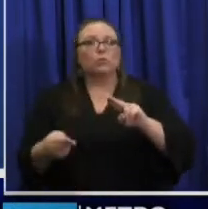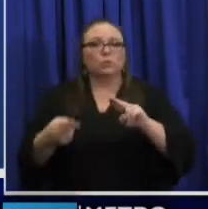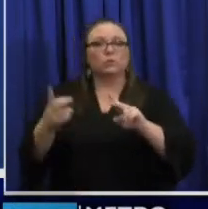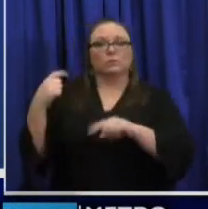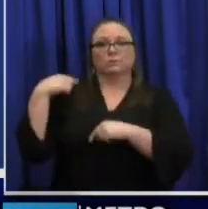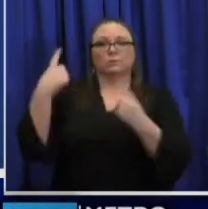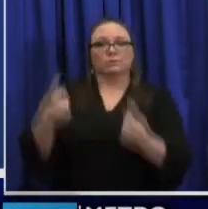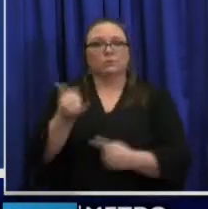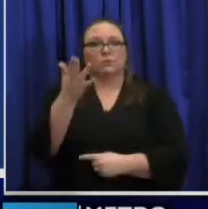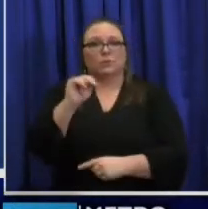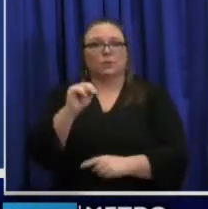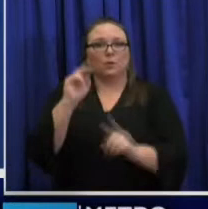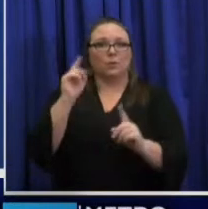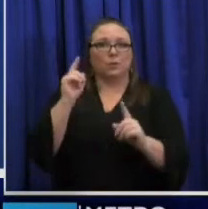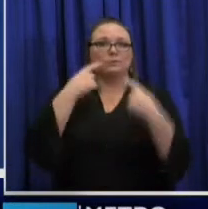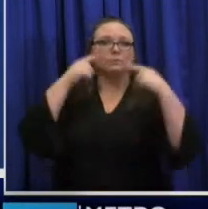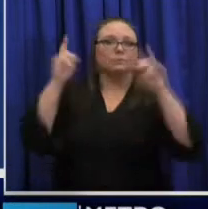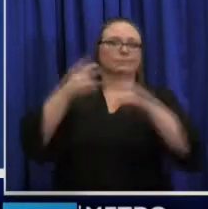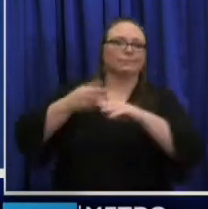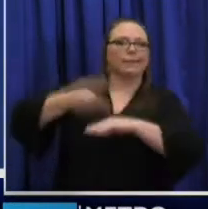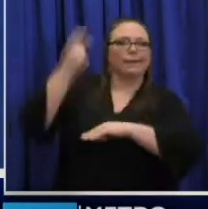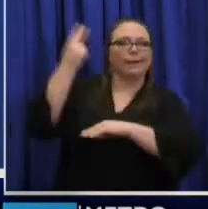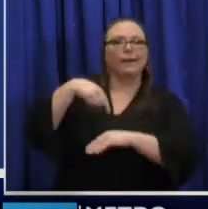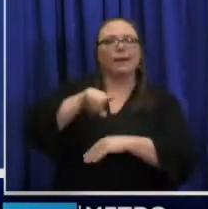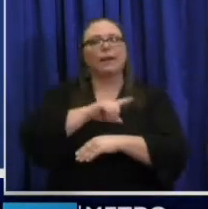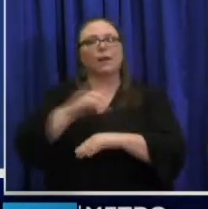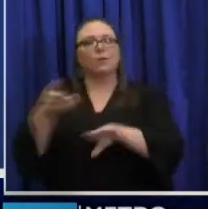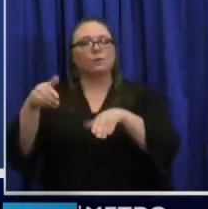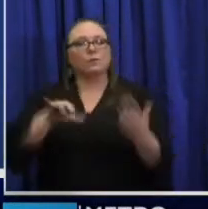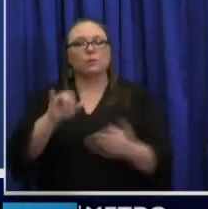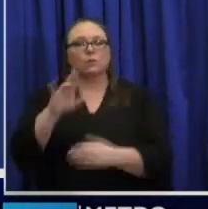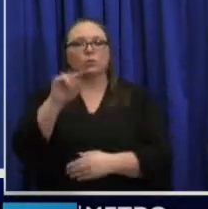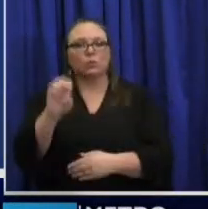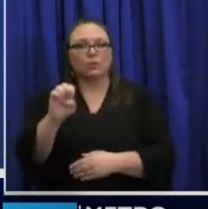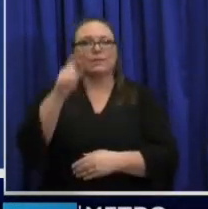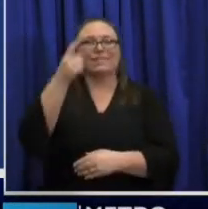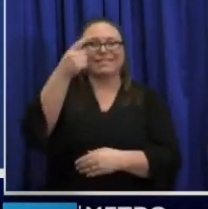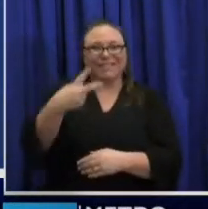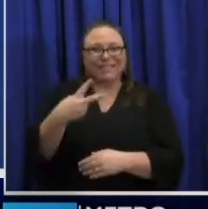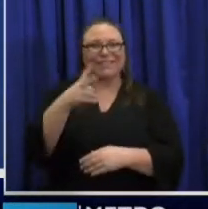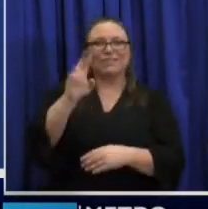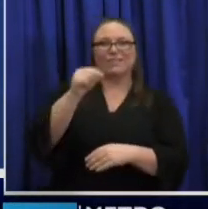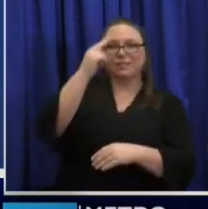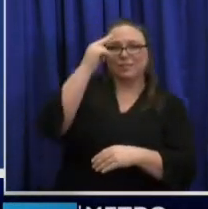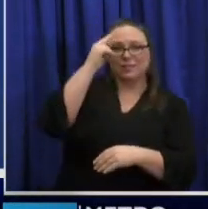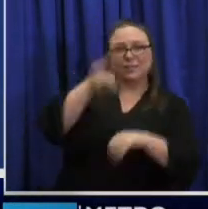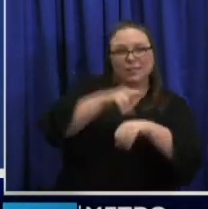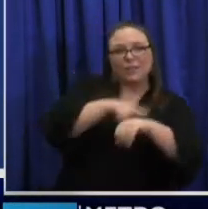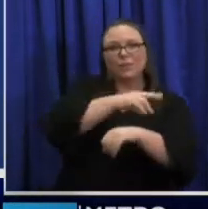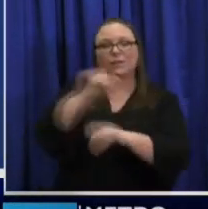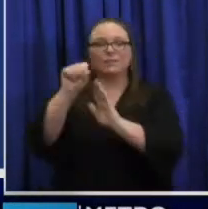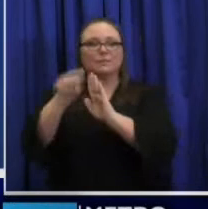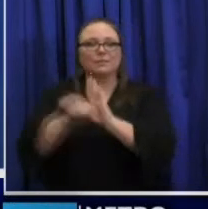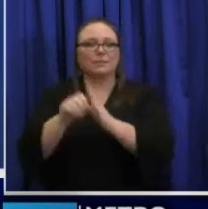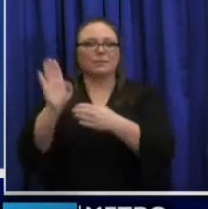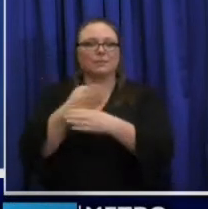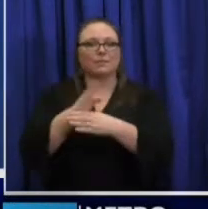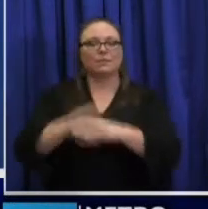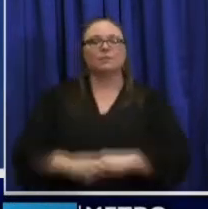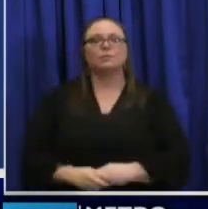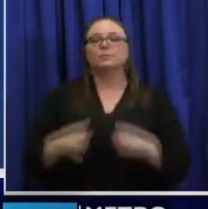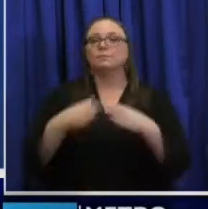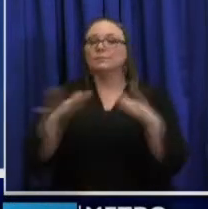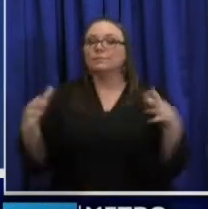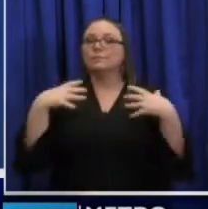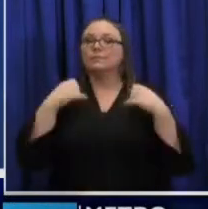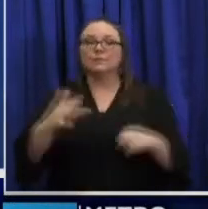peak, and our case fatality rate is half the national and state average. Now, Public Health feels we can safely